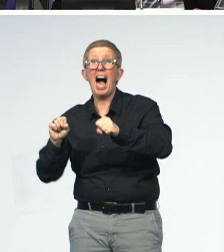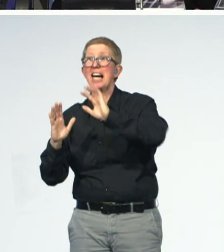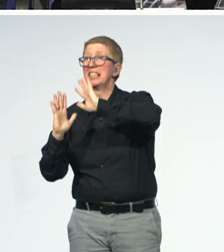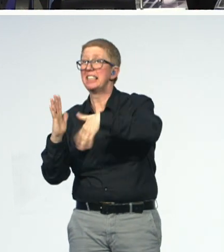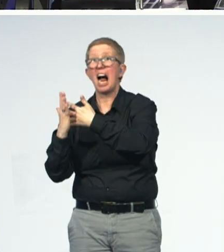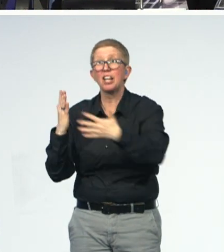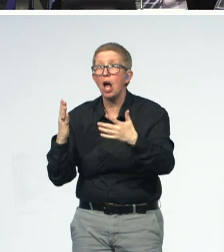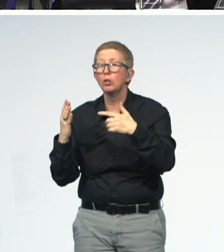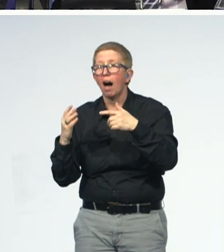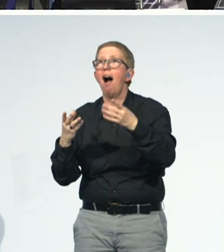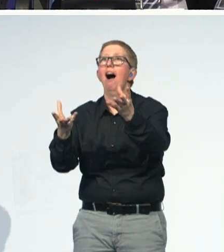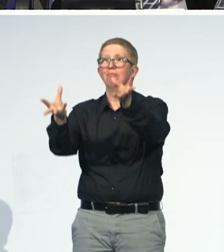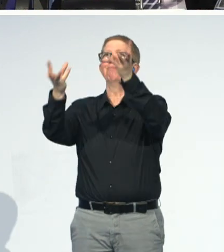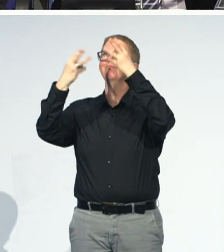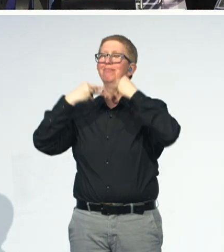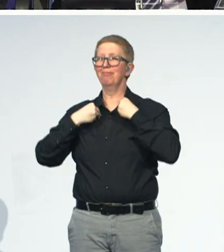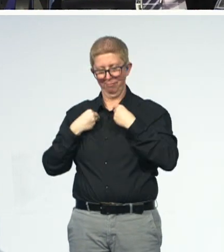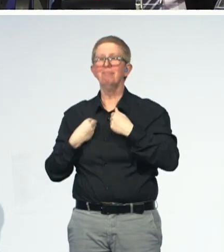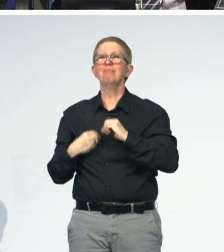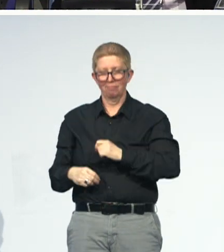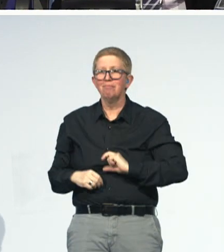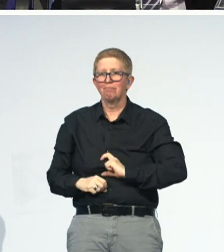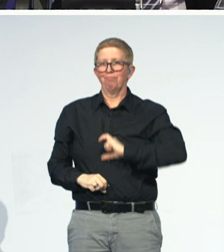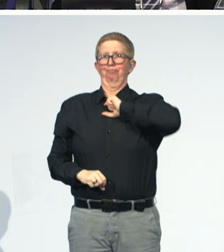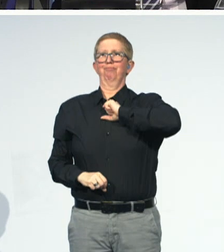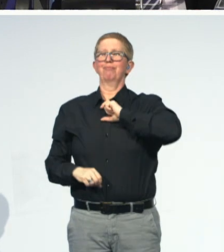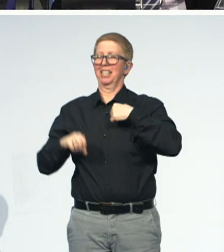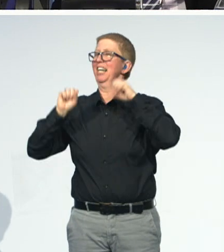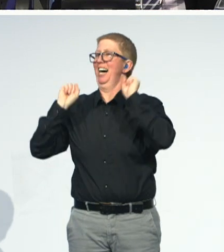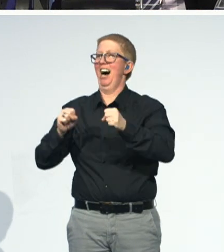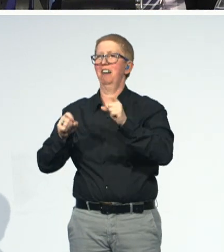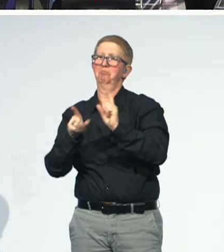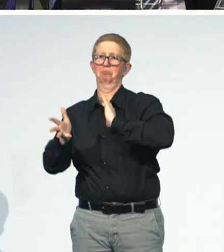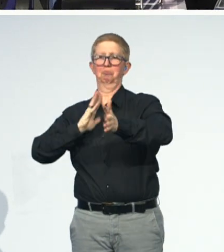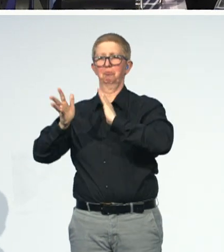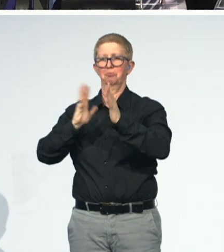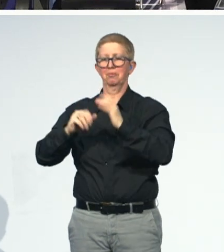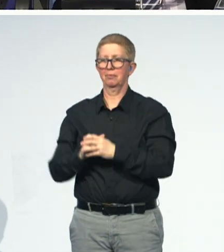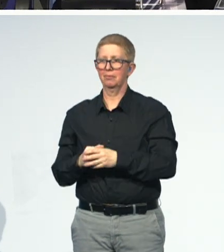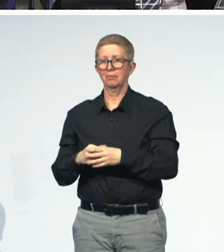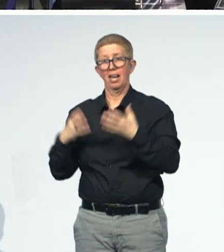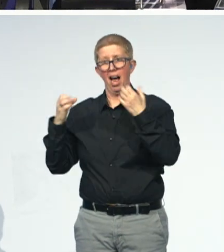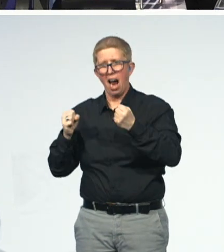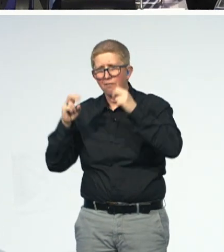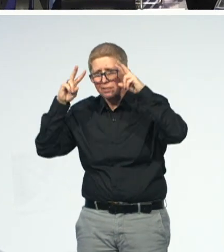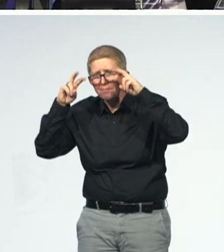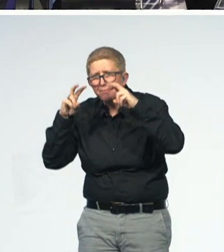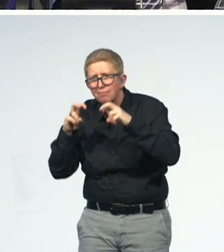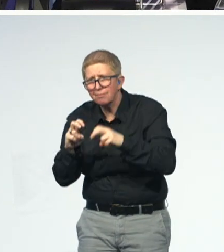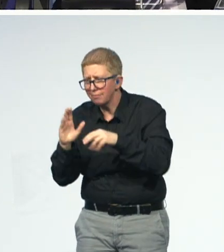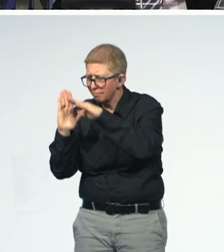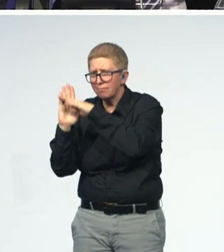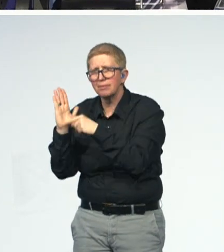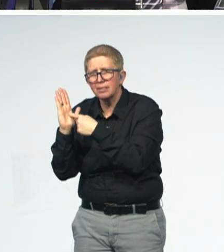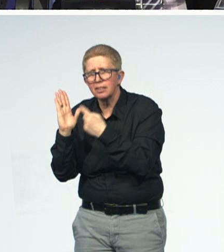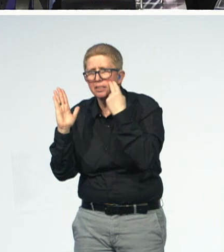We have some research study about the program, and we find that actually deaf students in the CELCO program, they show to